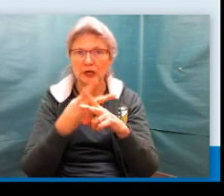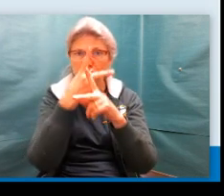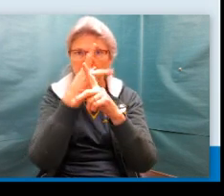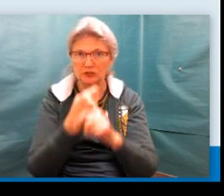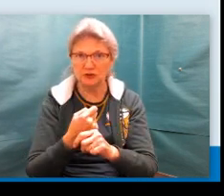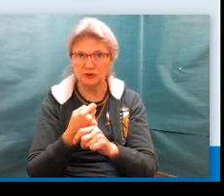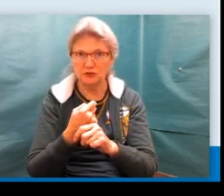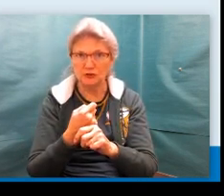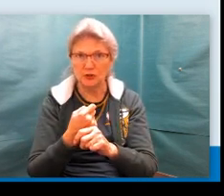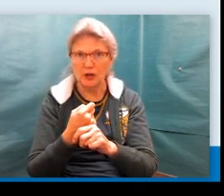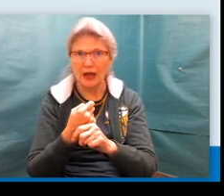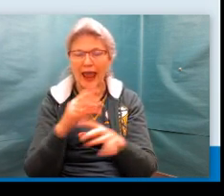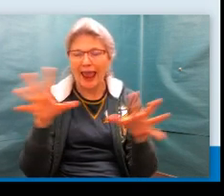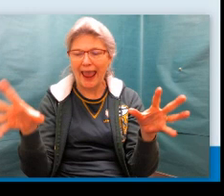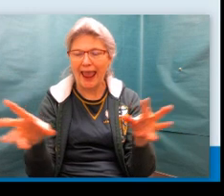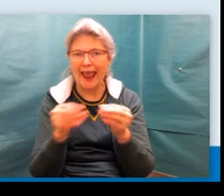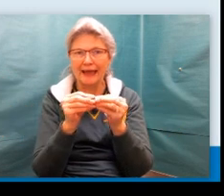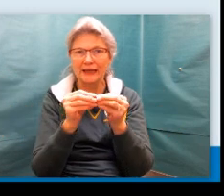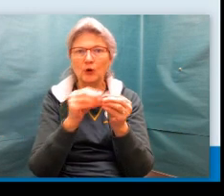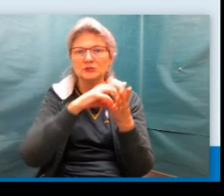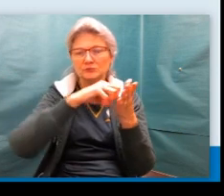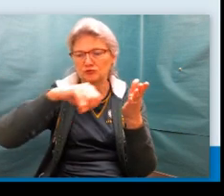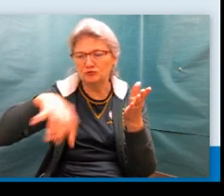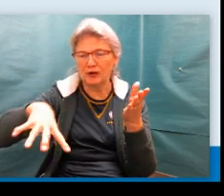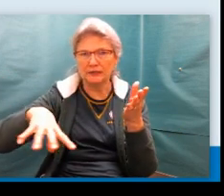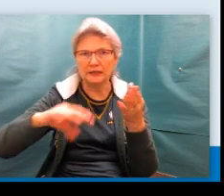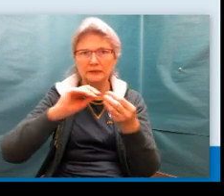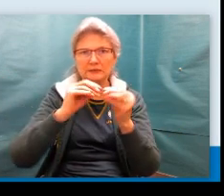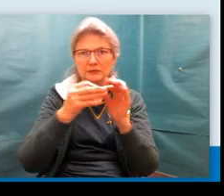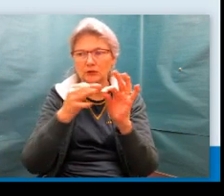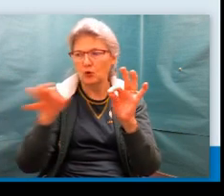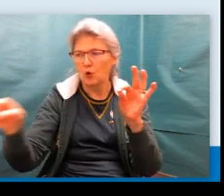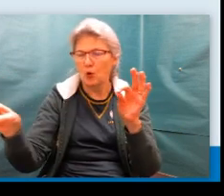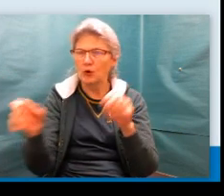traditional algorithm, or sometimes what we call stacking.